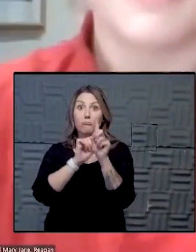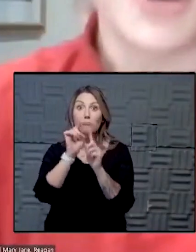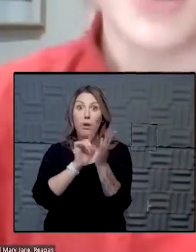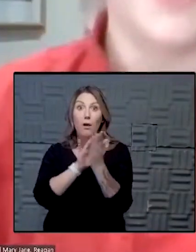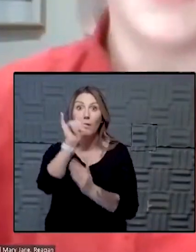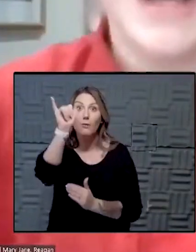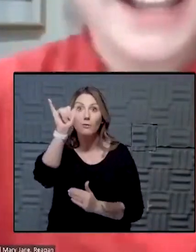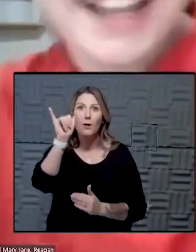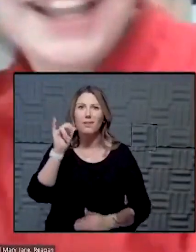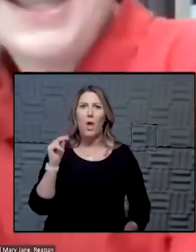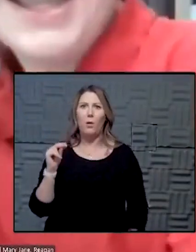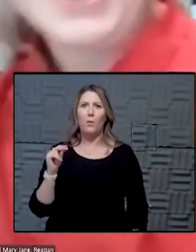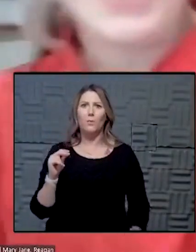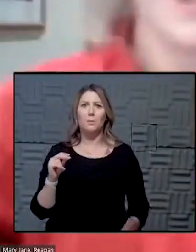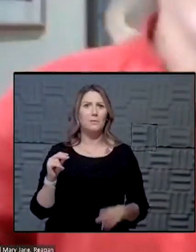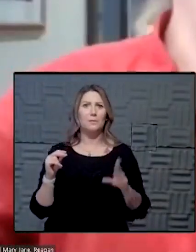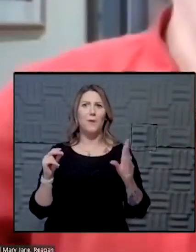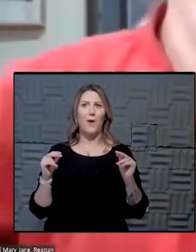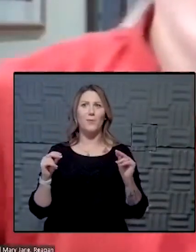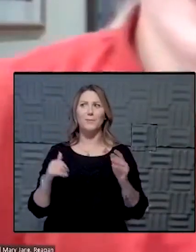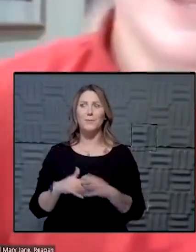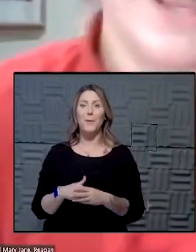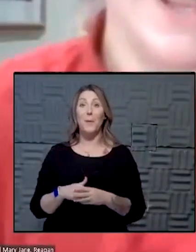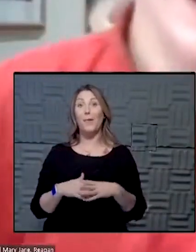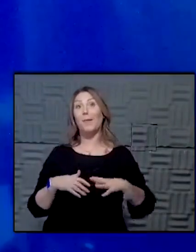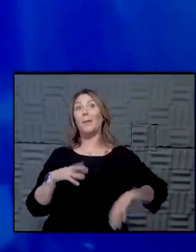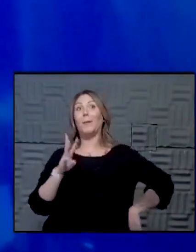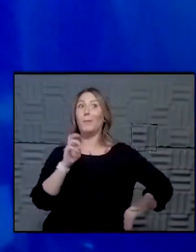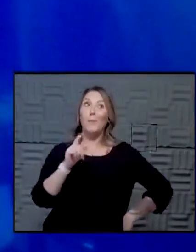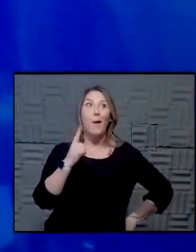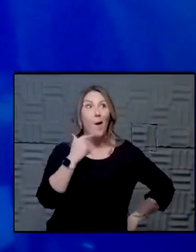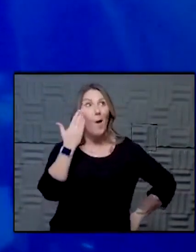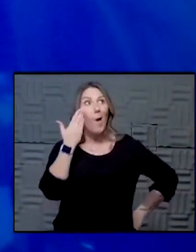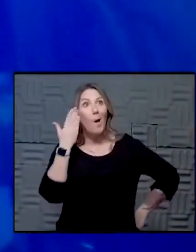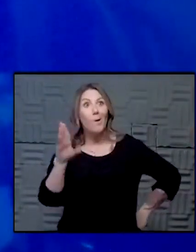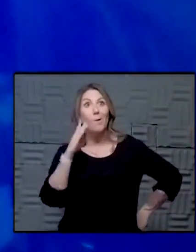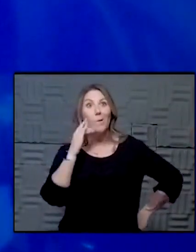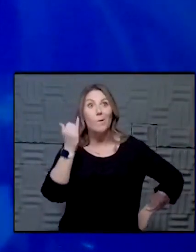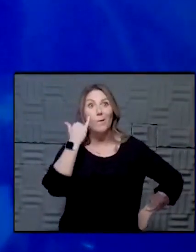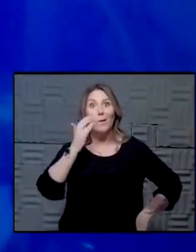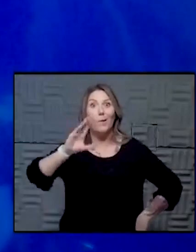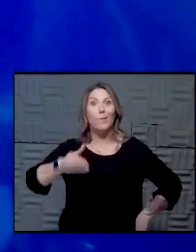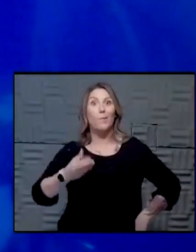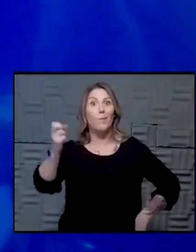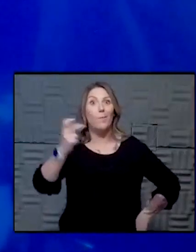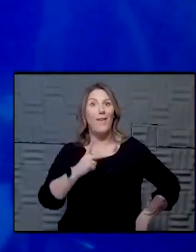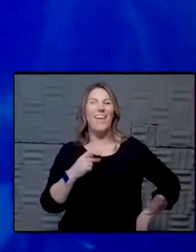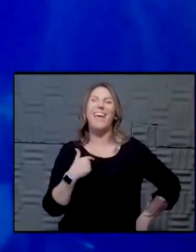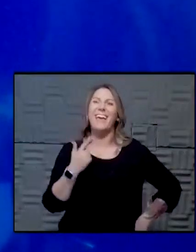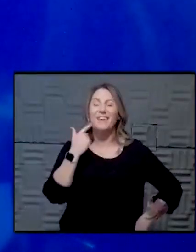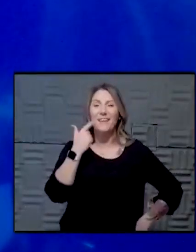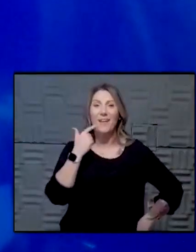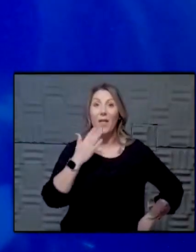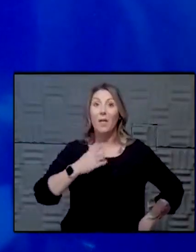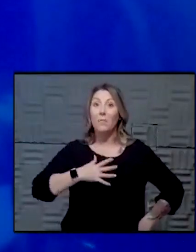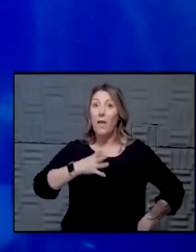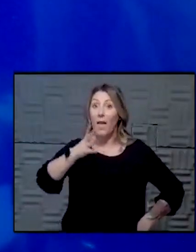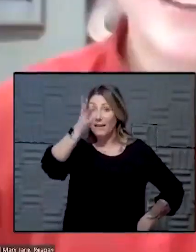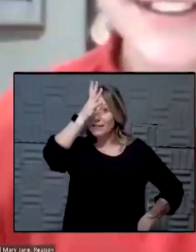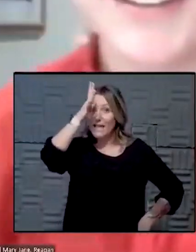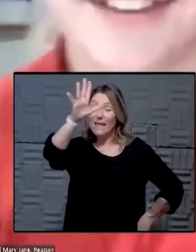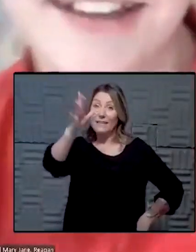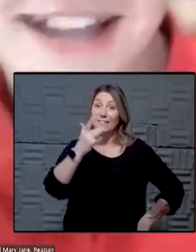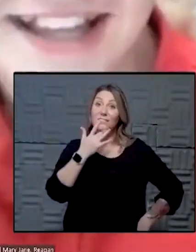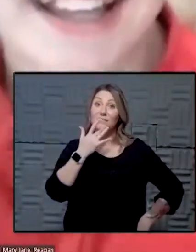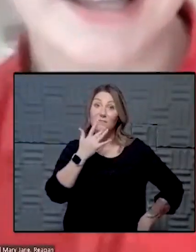it. No. Well, I don't know if you can come back now or not. Let's see. My dad's favorite show is Star Trek,